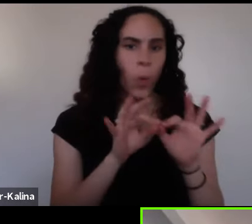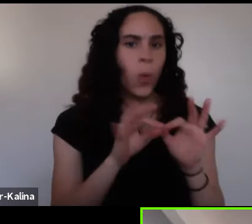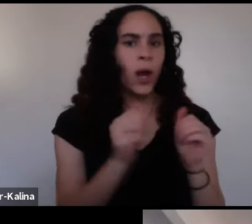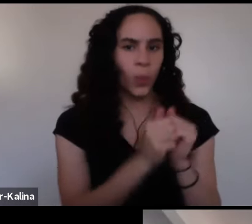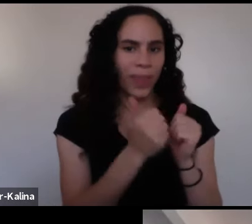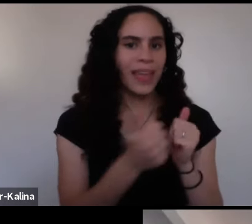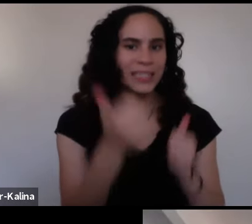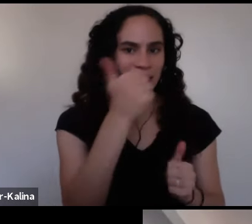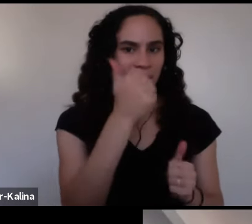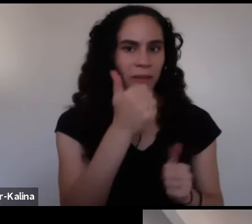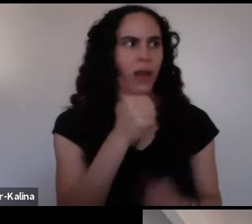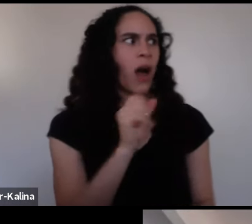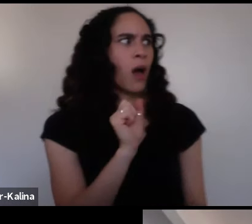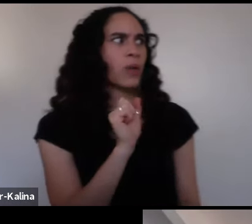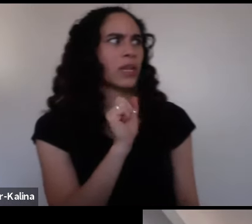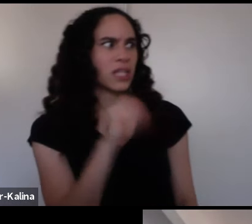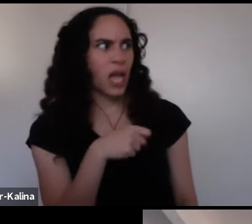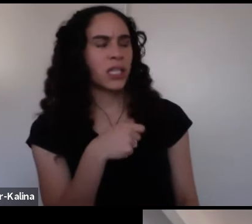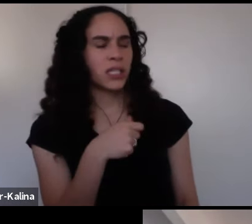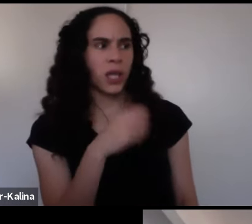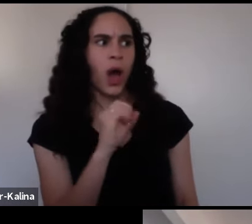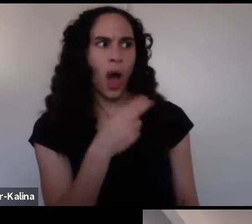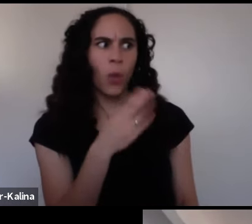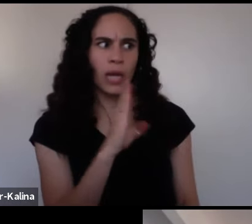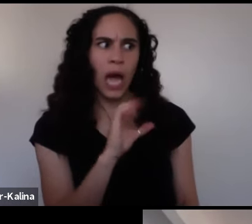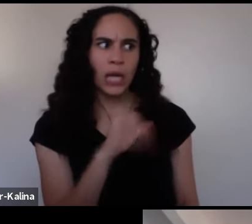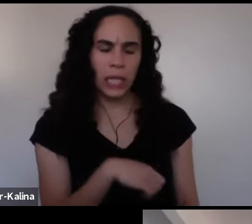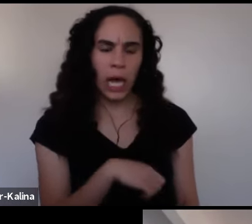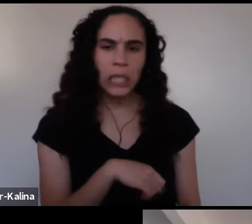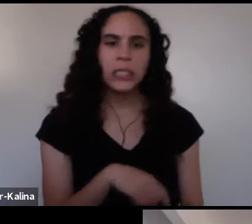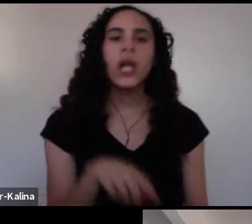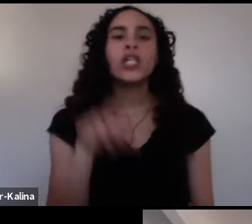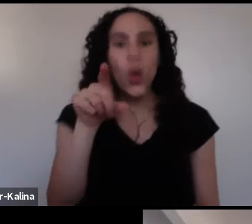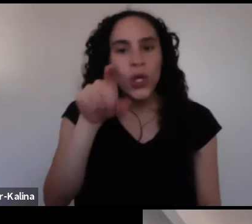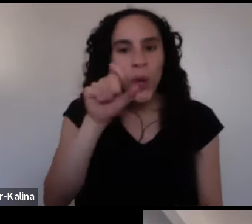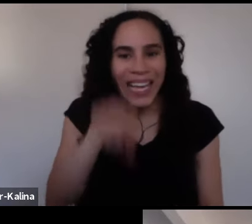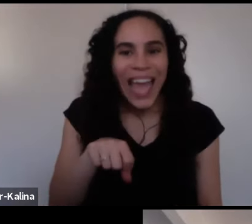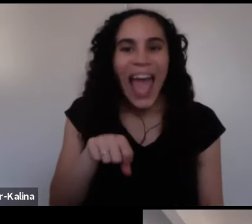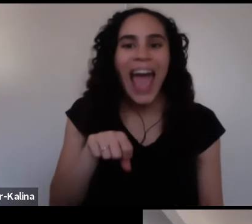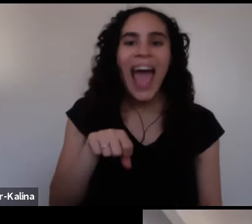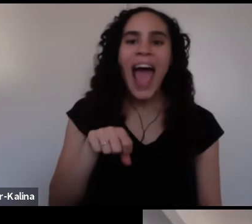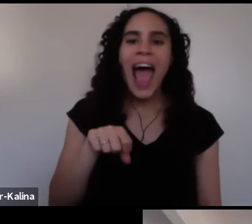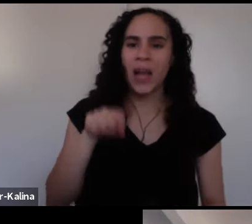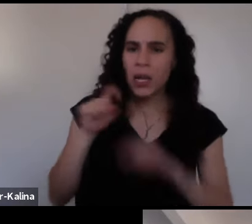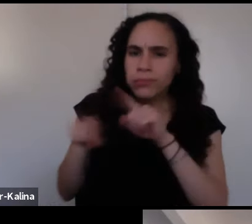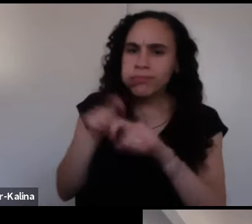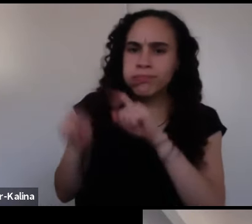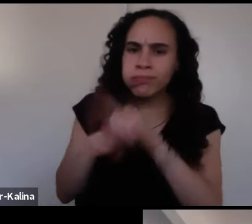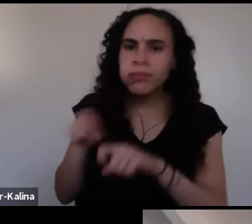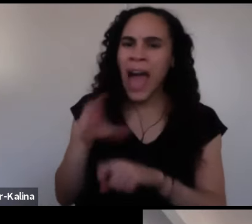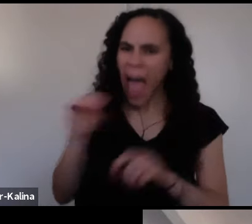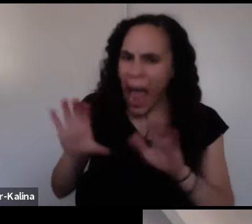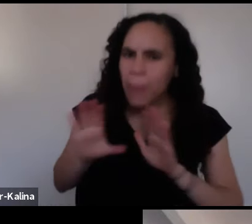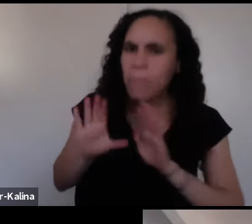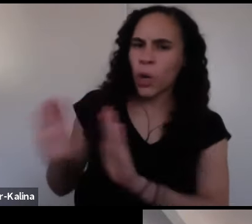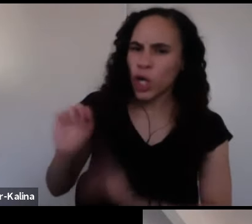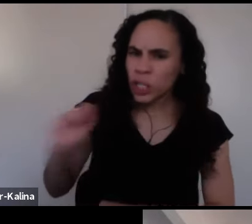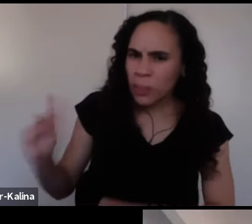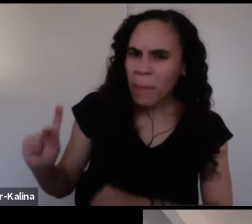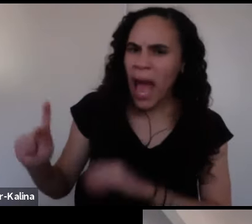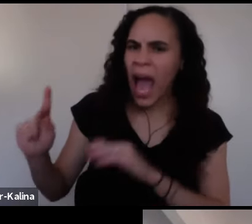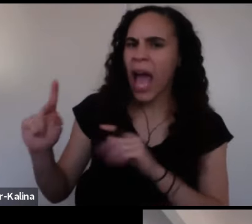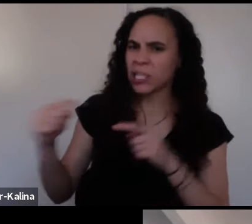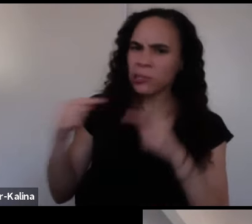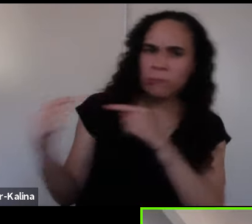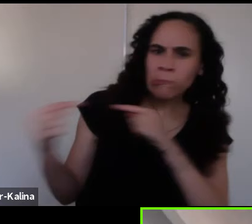so that they can ask you the hard questions, so that you can push back and push back hard, right? Yeah. Both of those things, I